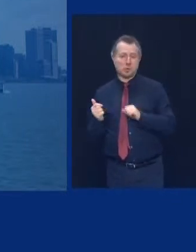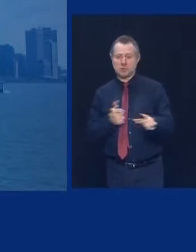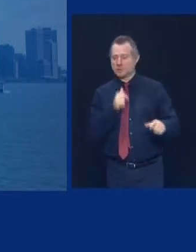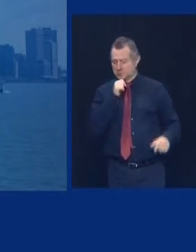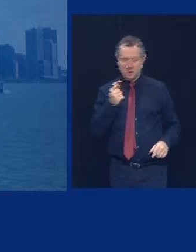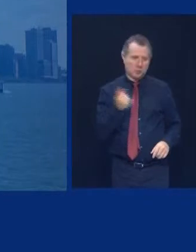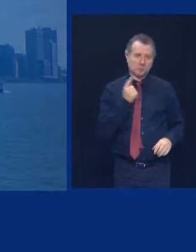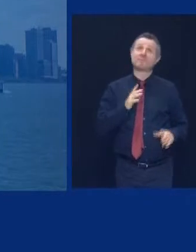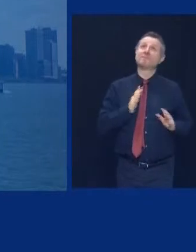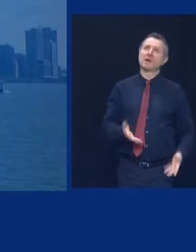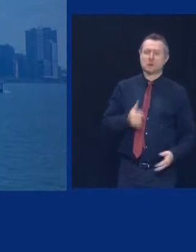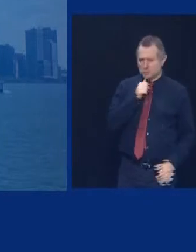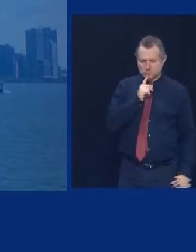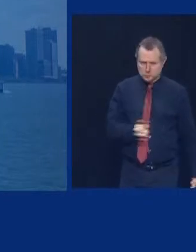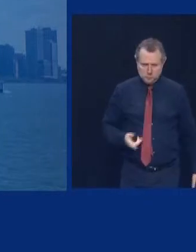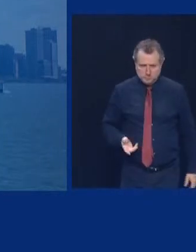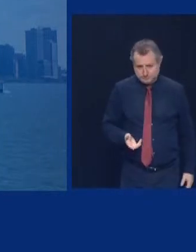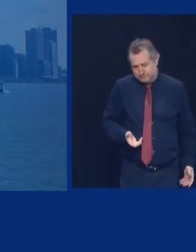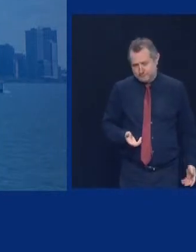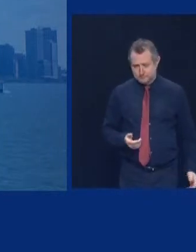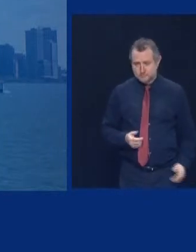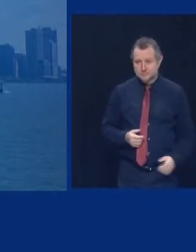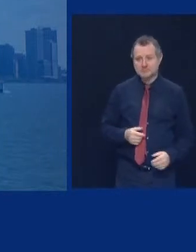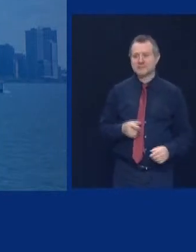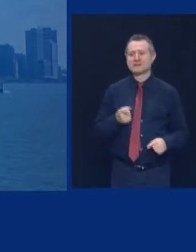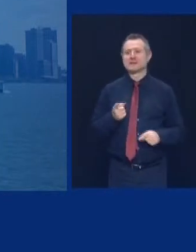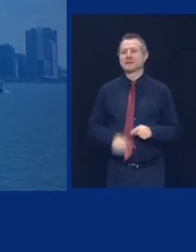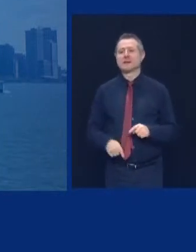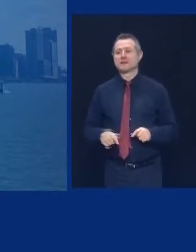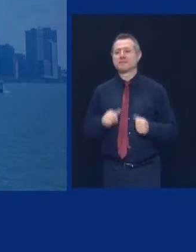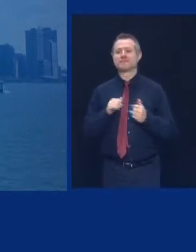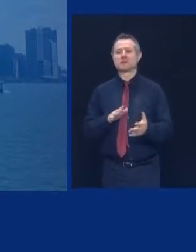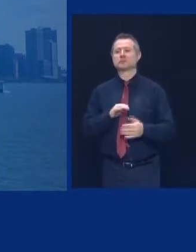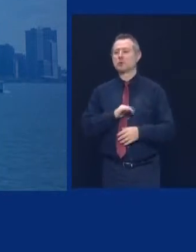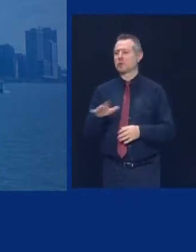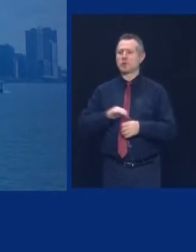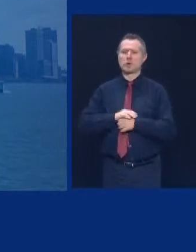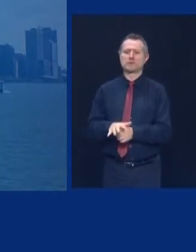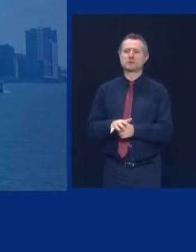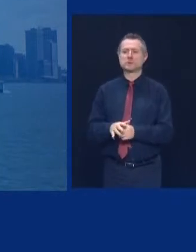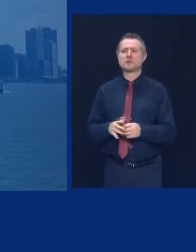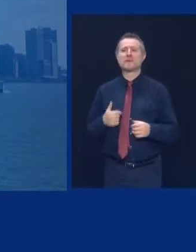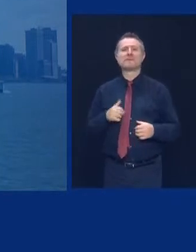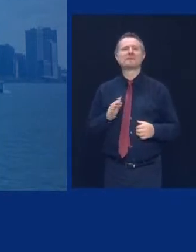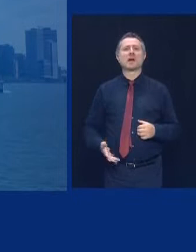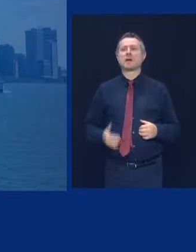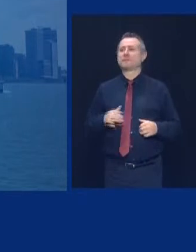Nobody's fine. You can't be going through this and be fine.